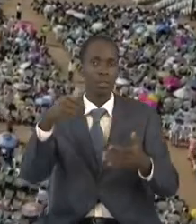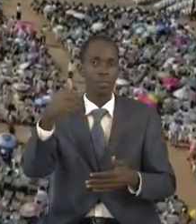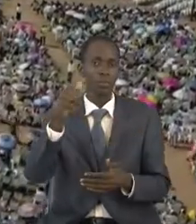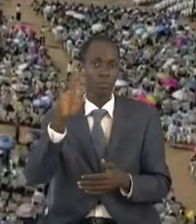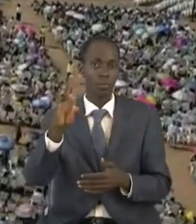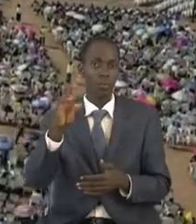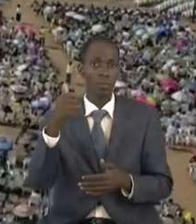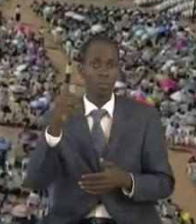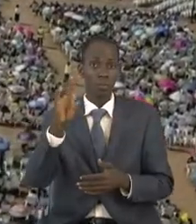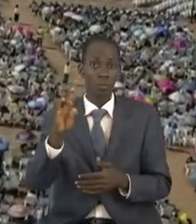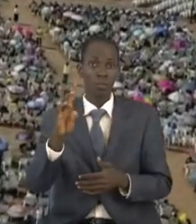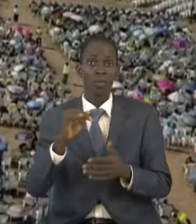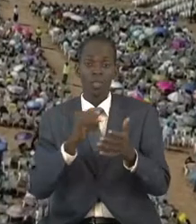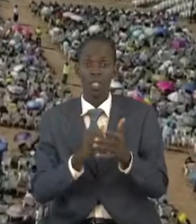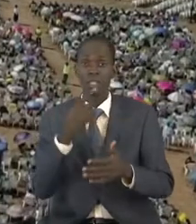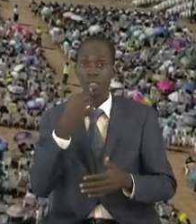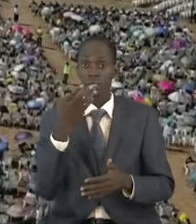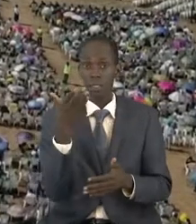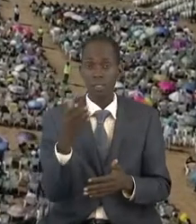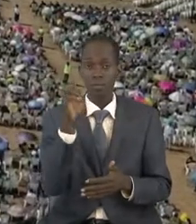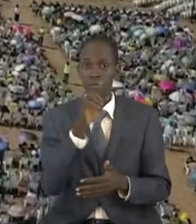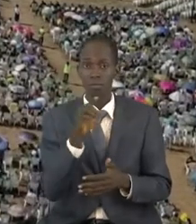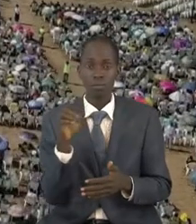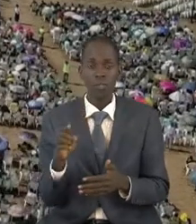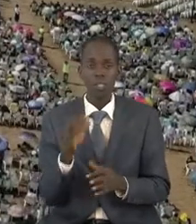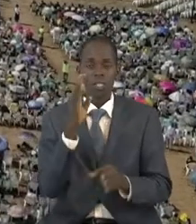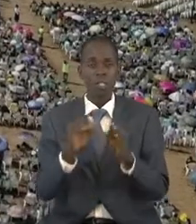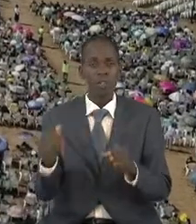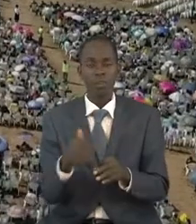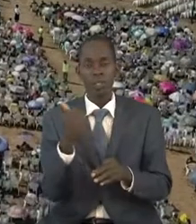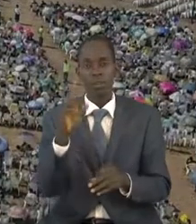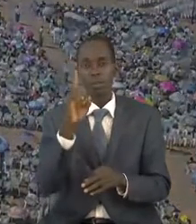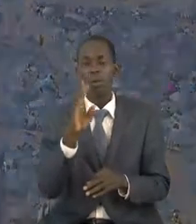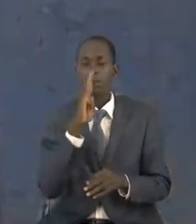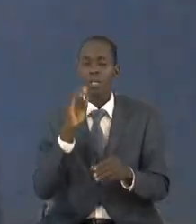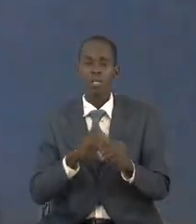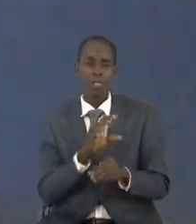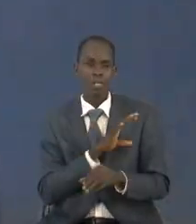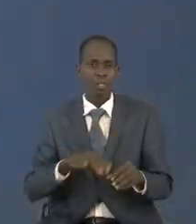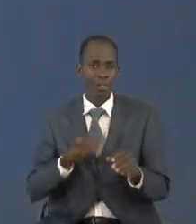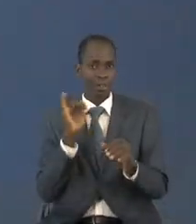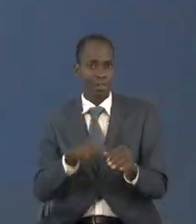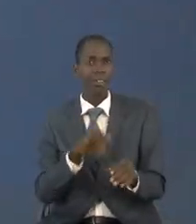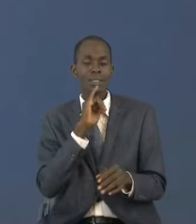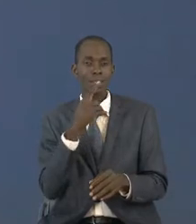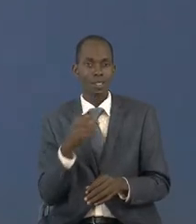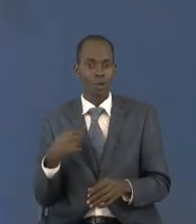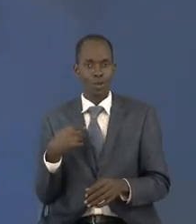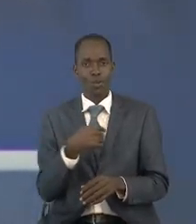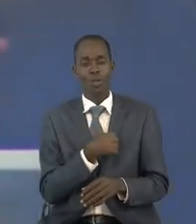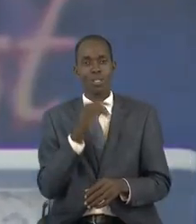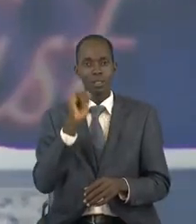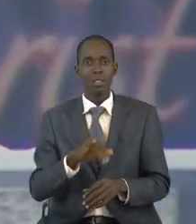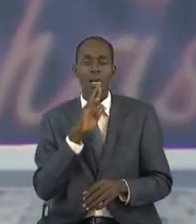says, therefore, if any man be in Christ, those are the we. Those are the people. They are in